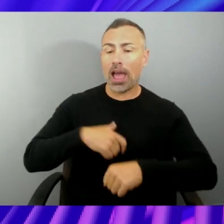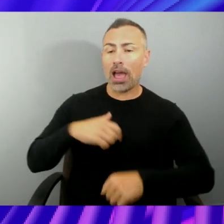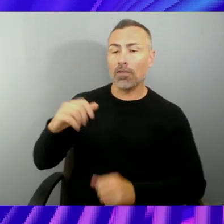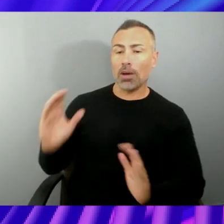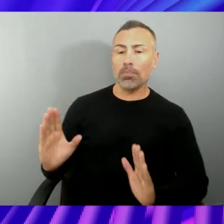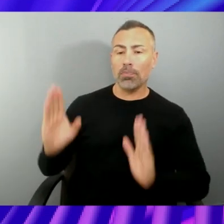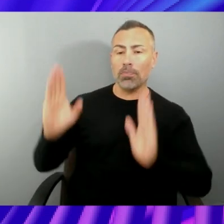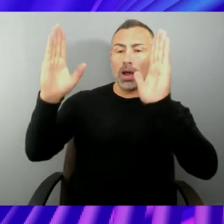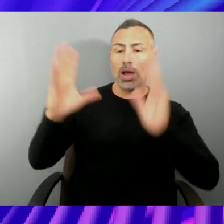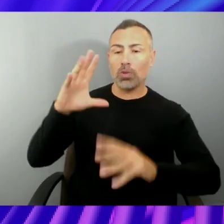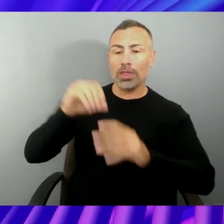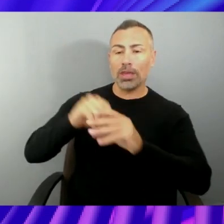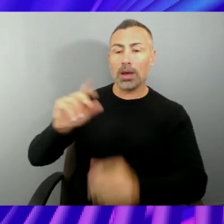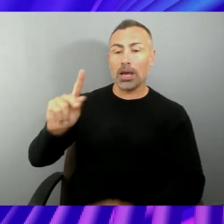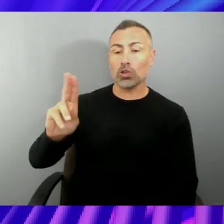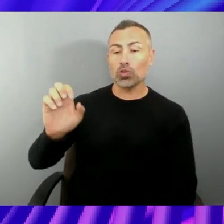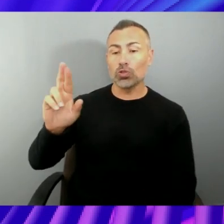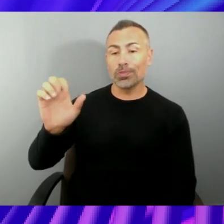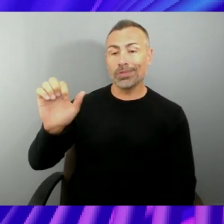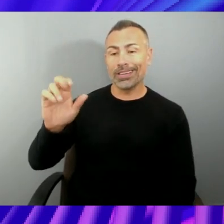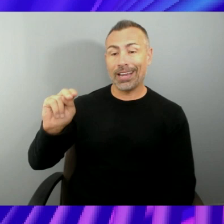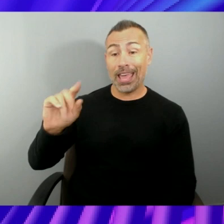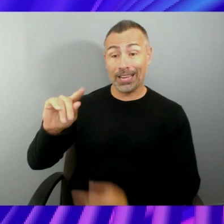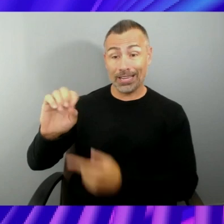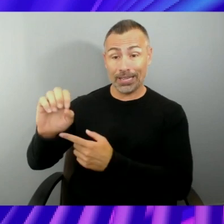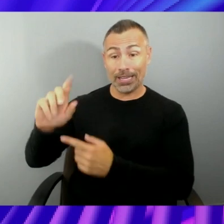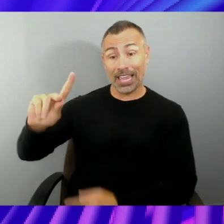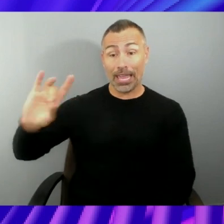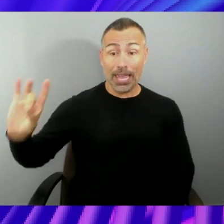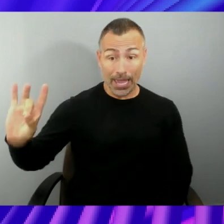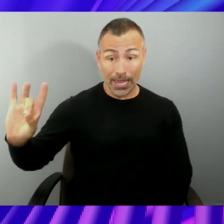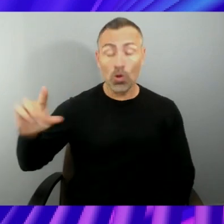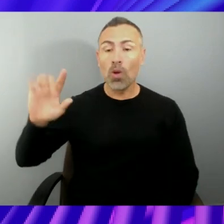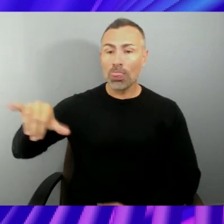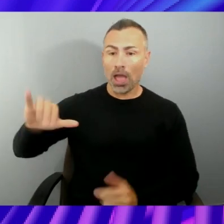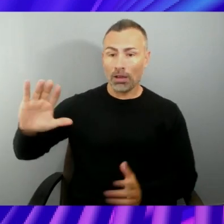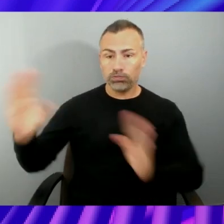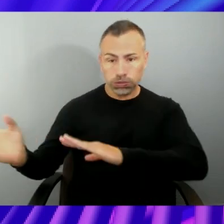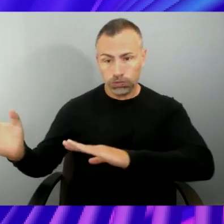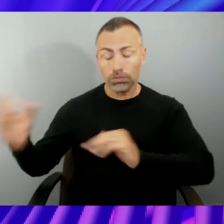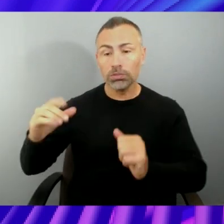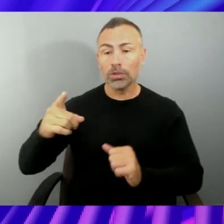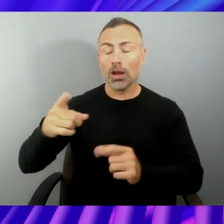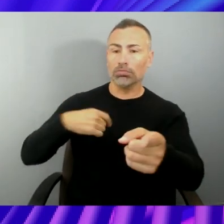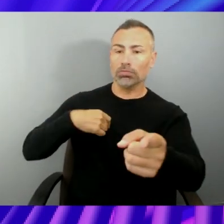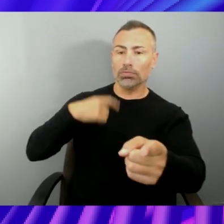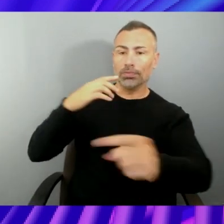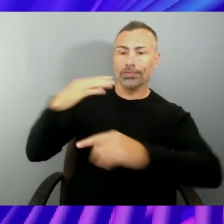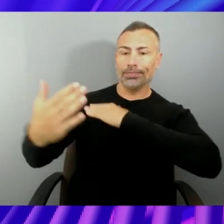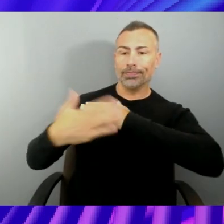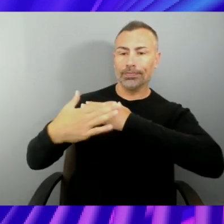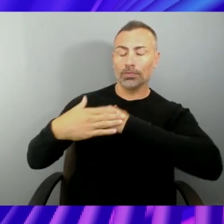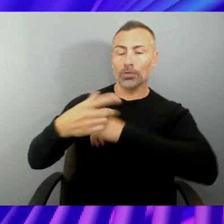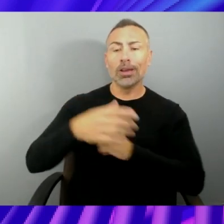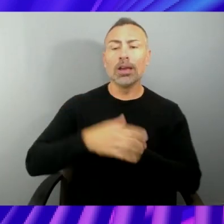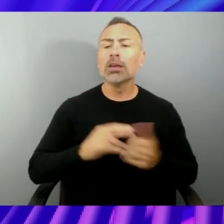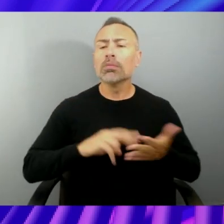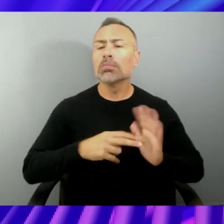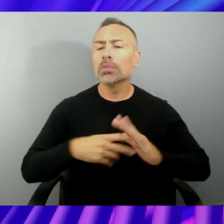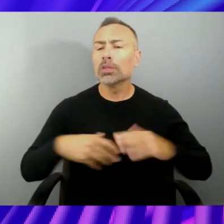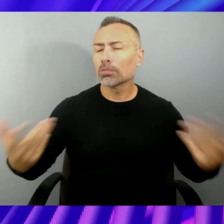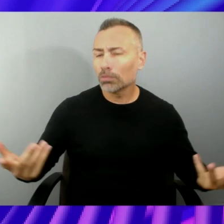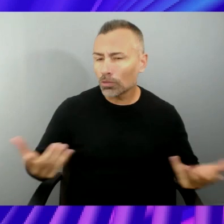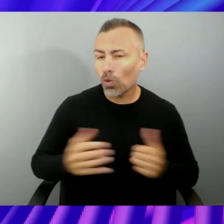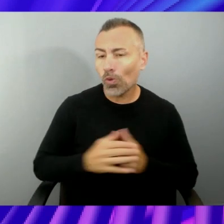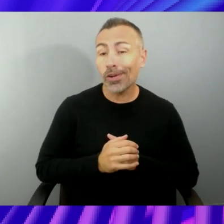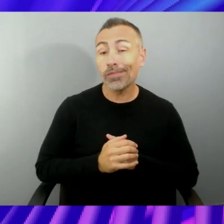leading indicator of issues. Every time I have a little spike here, that means one of my pods probably ran out of memory and crashed. I let my environment